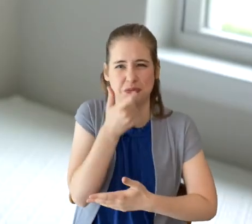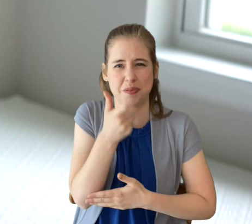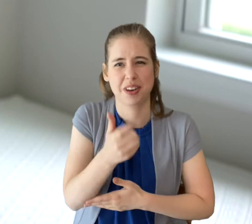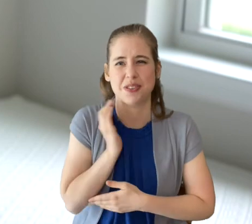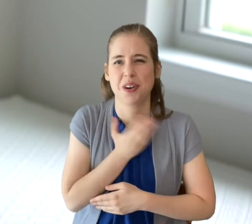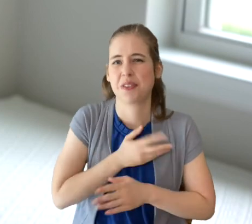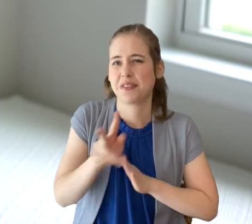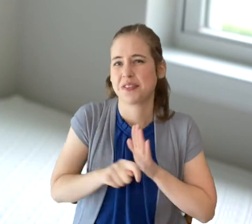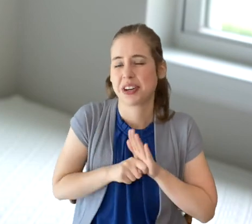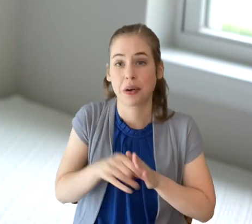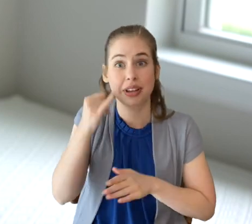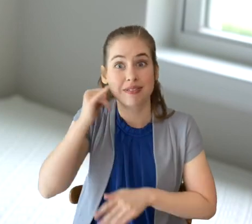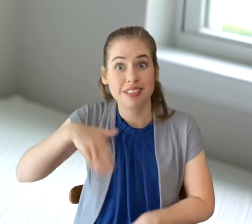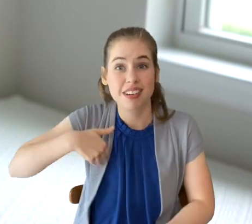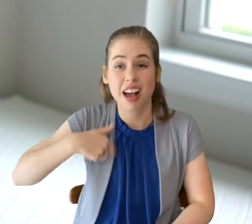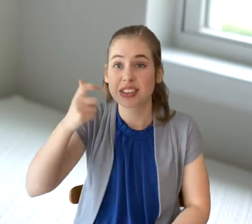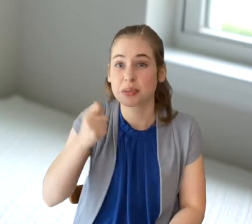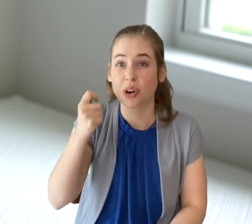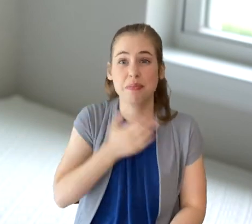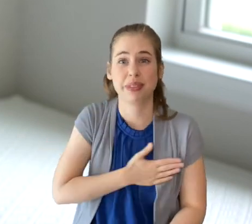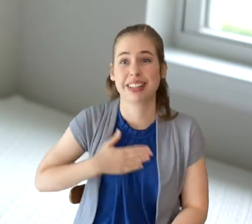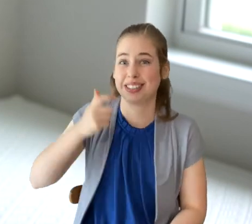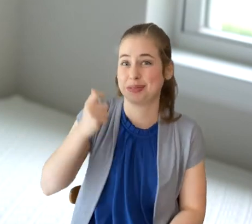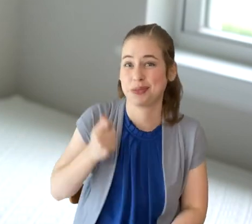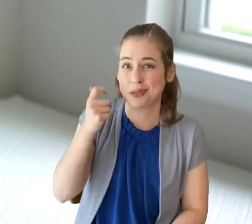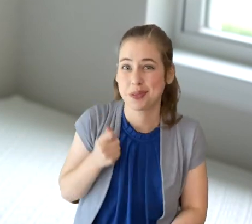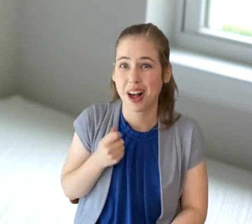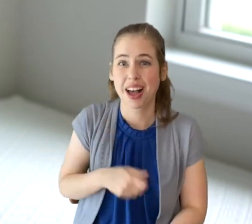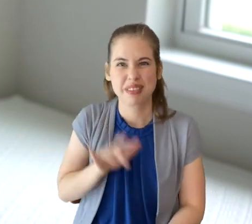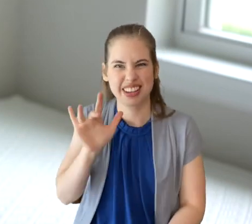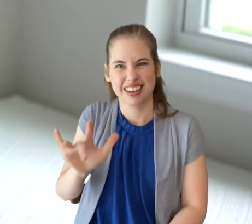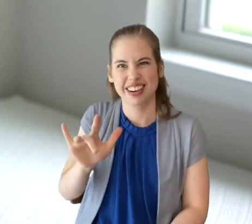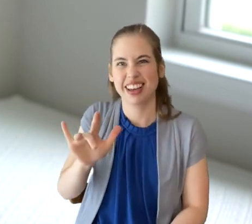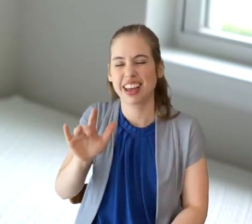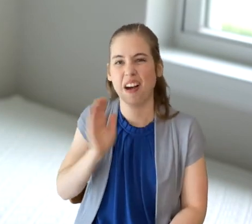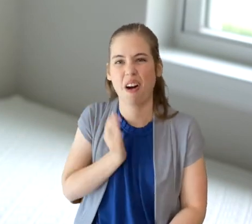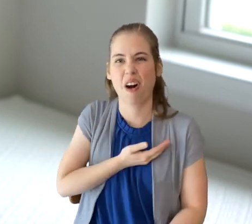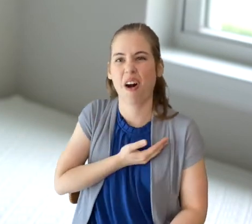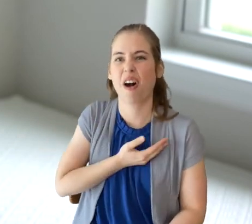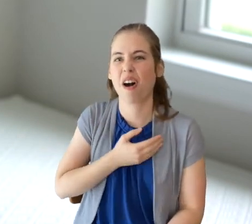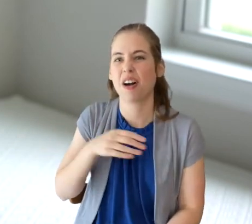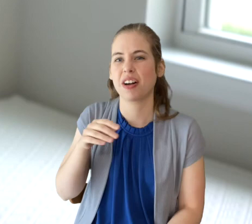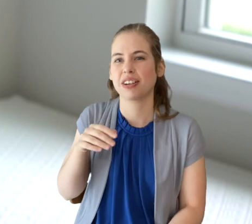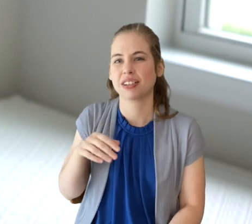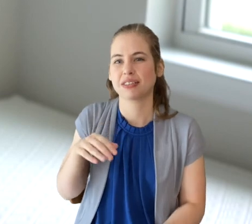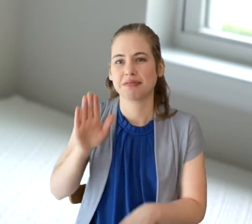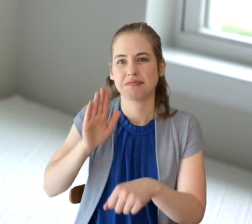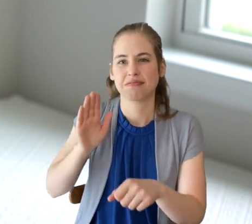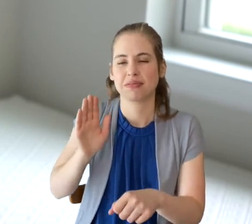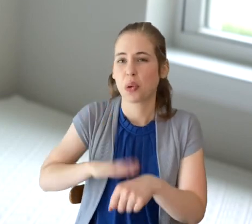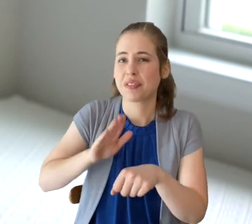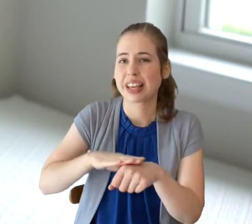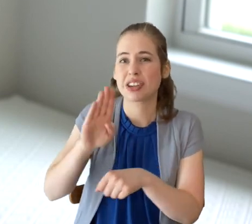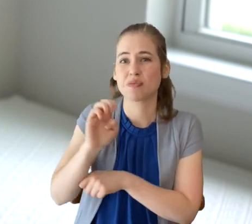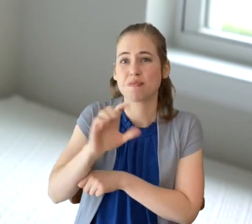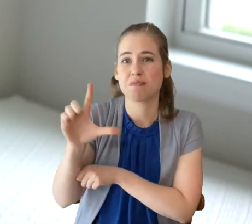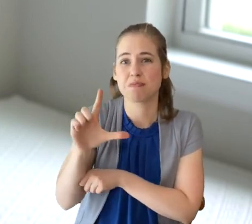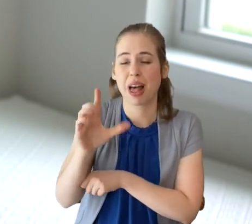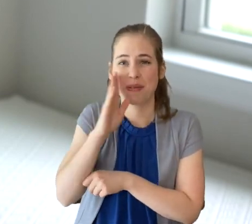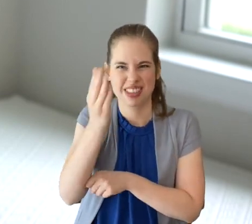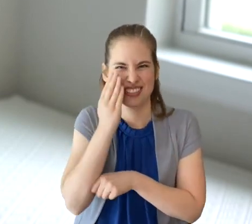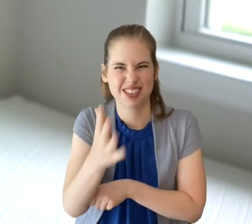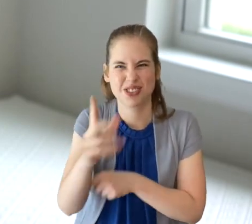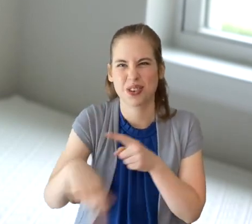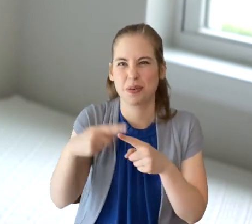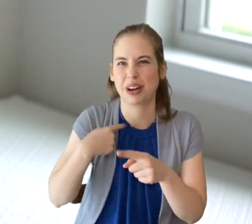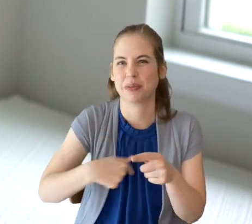that little notification bell to keep notified whenever we upload a video. And it really does help us if you liked the video. Click that